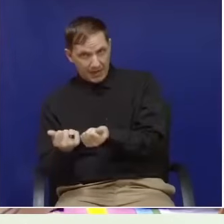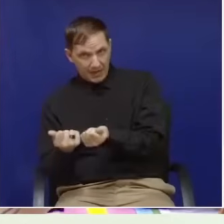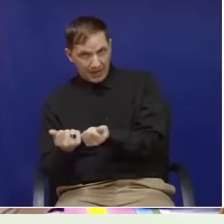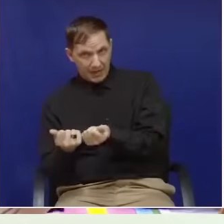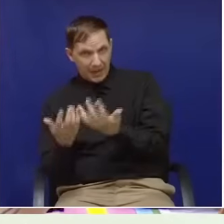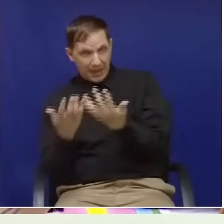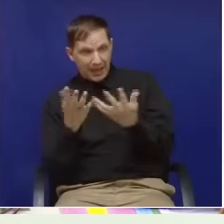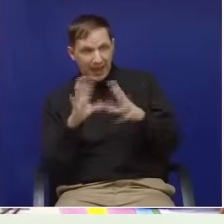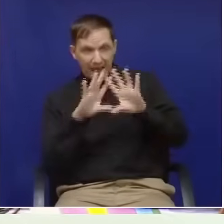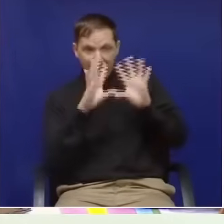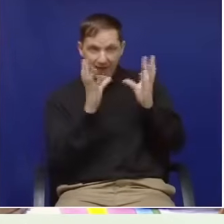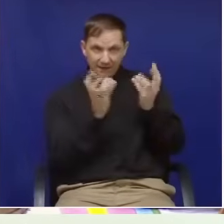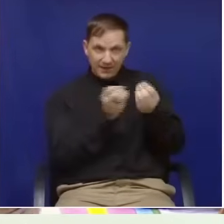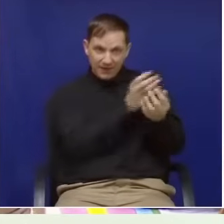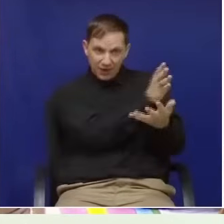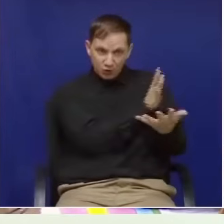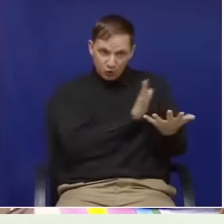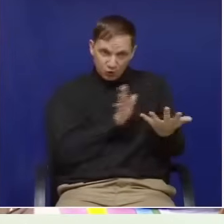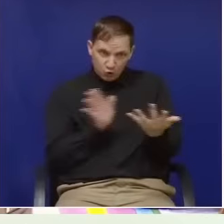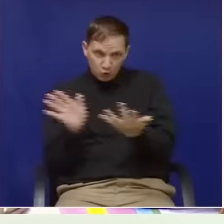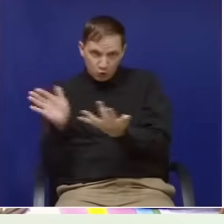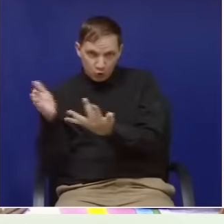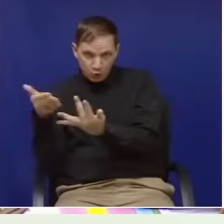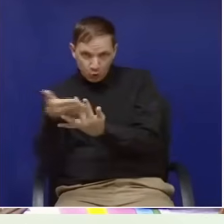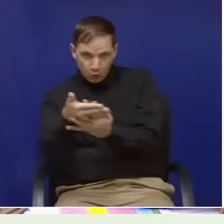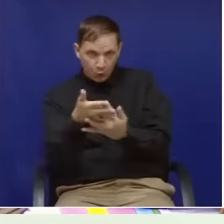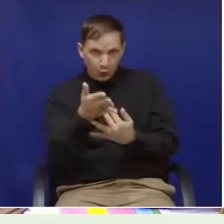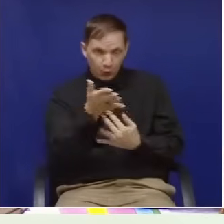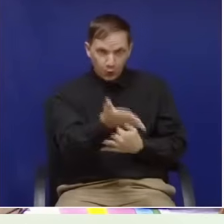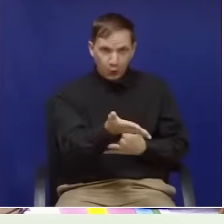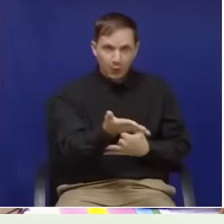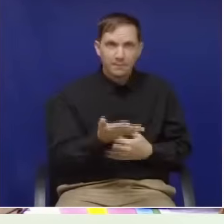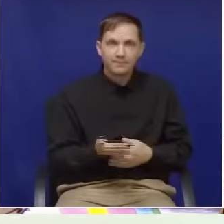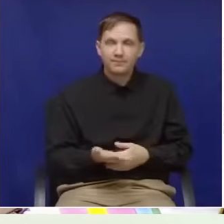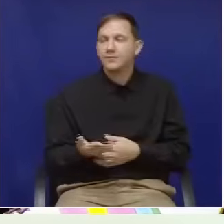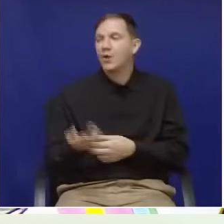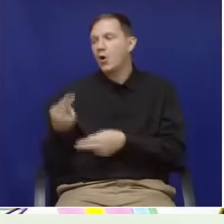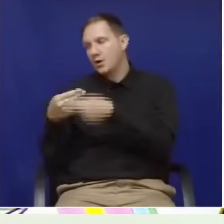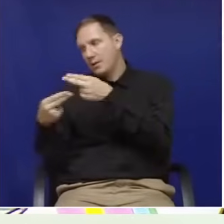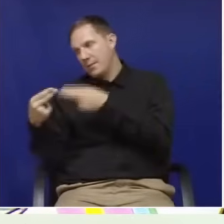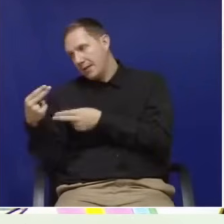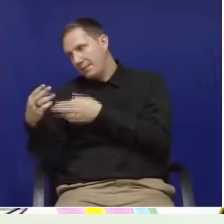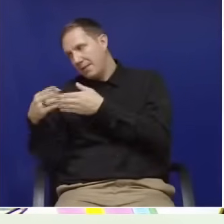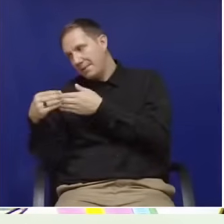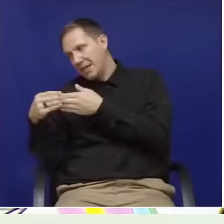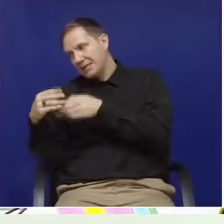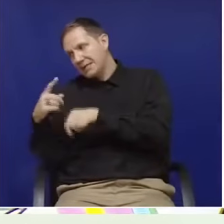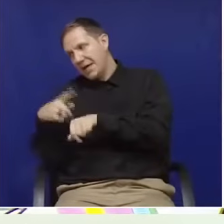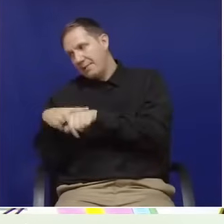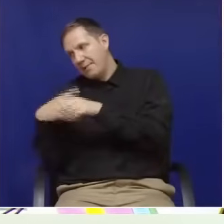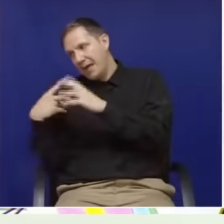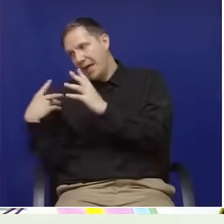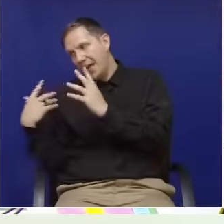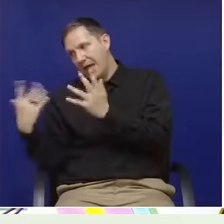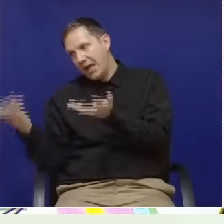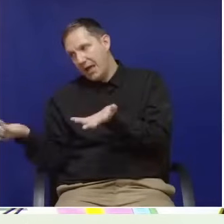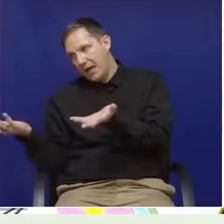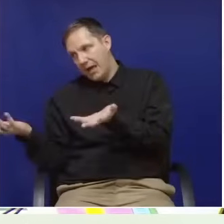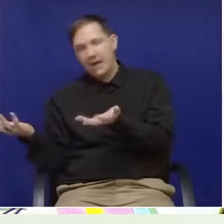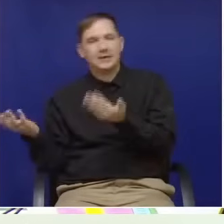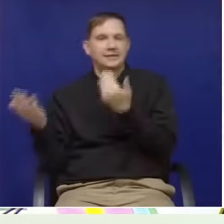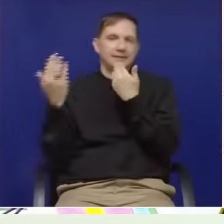everything comes through you, there's a problem. Honorable Manyi, your time has expired. Thank you,